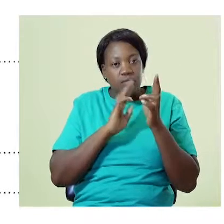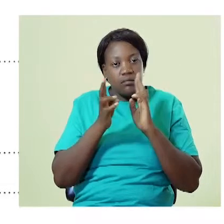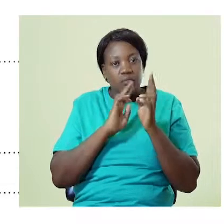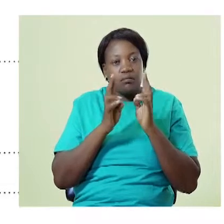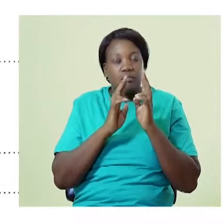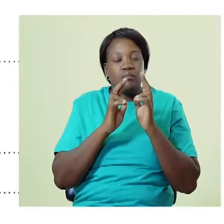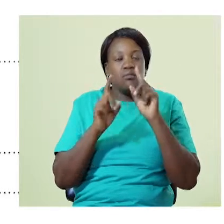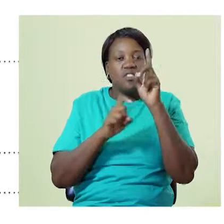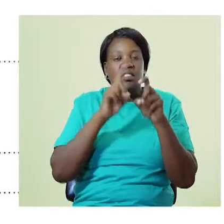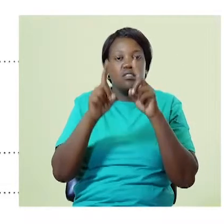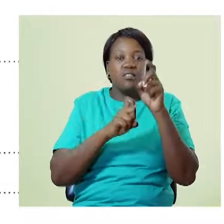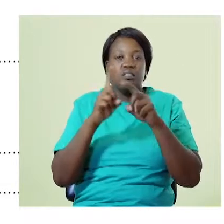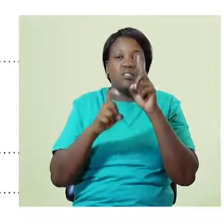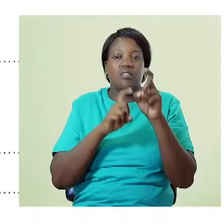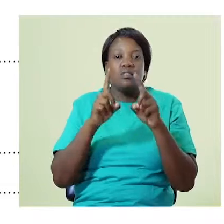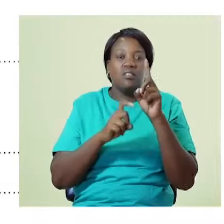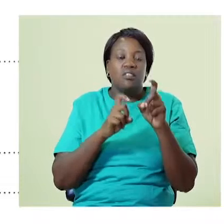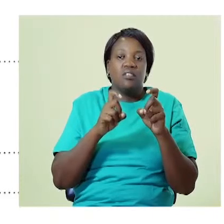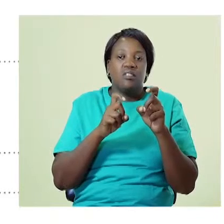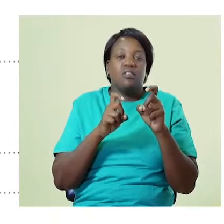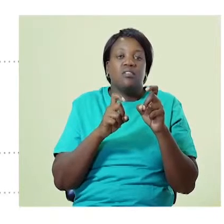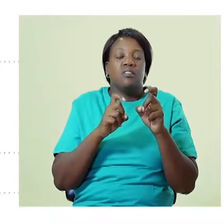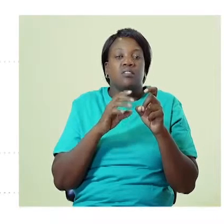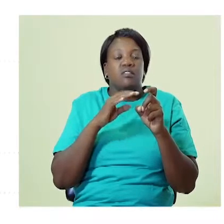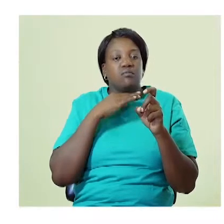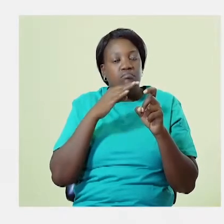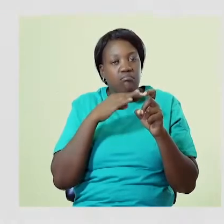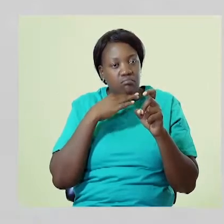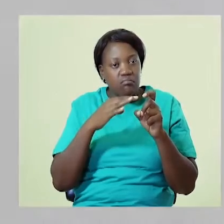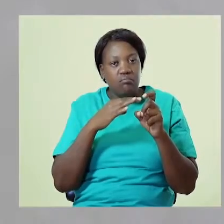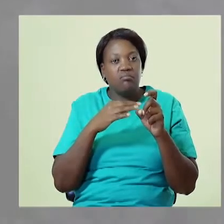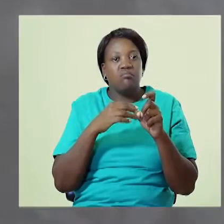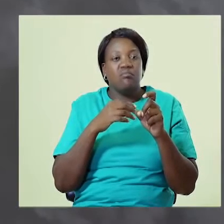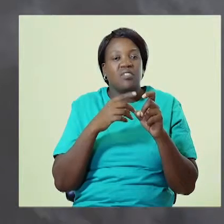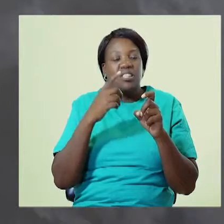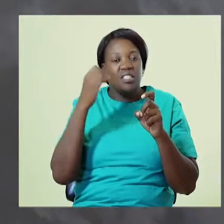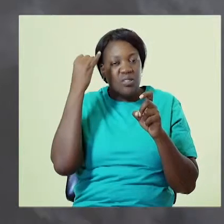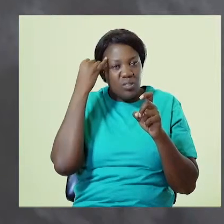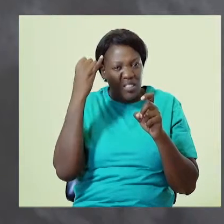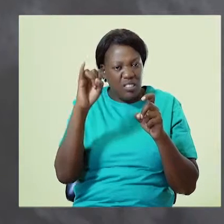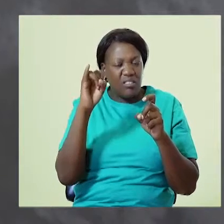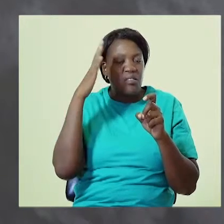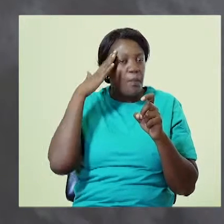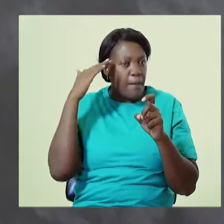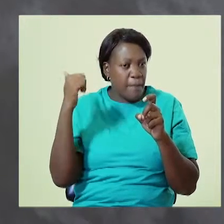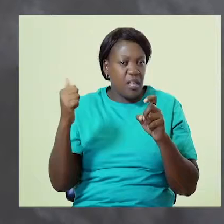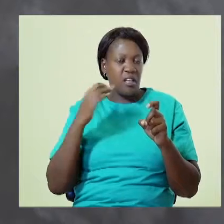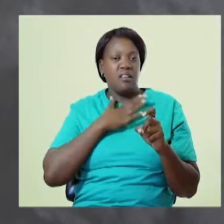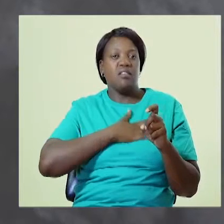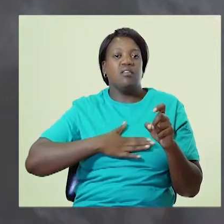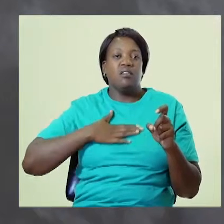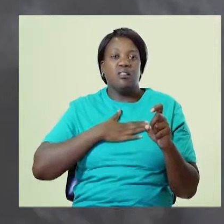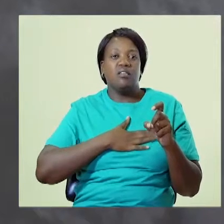monologue with questions testing just comprehension and the ability to identify attitudes,